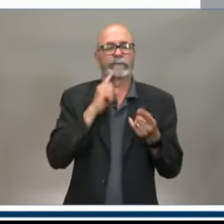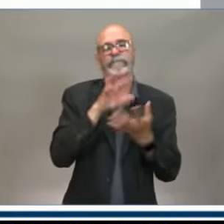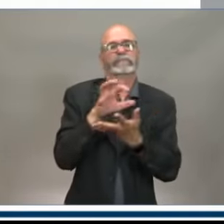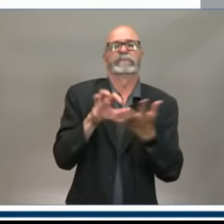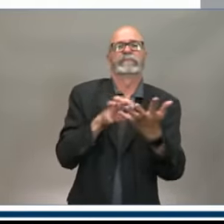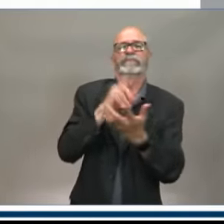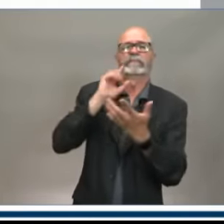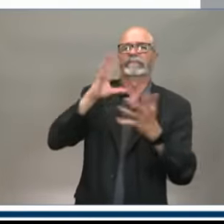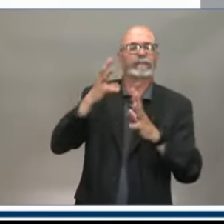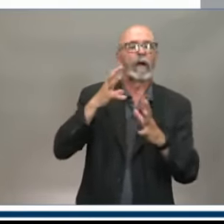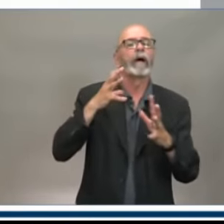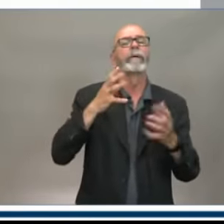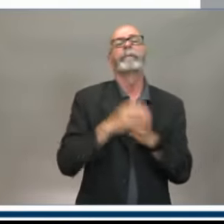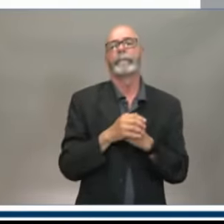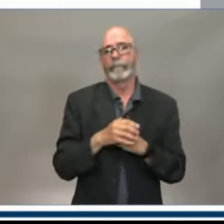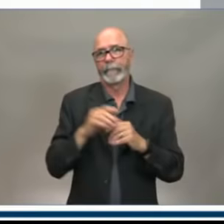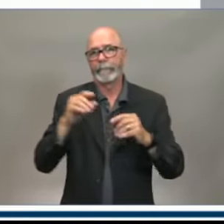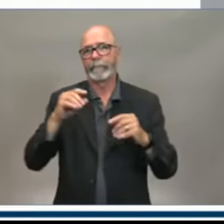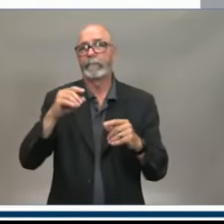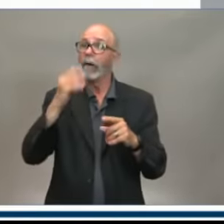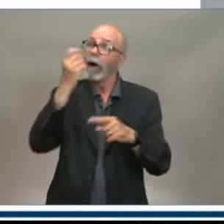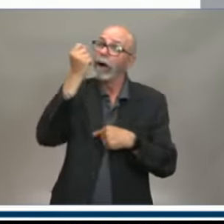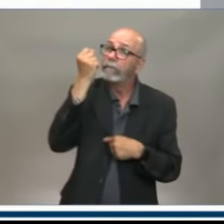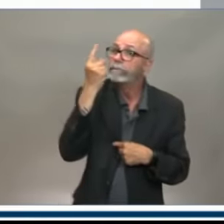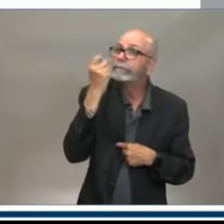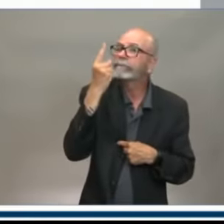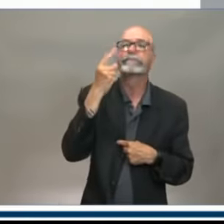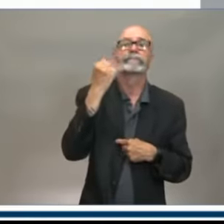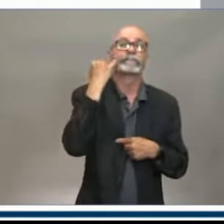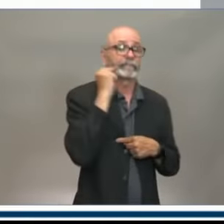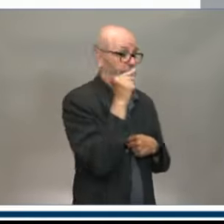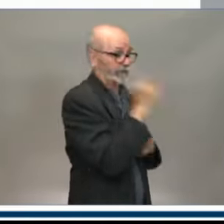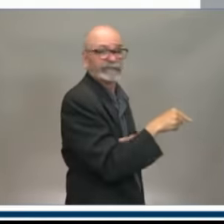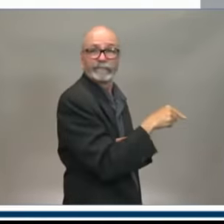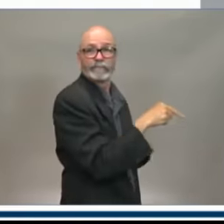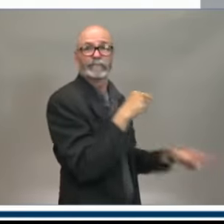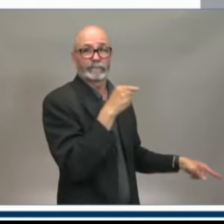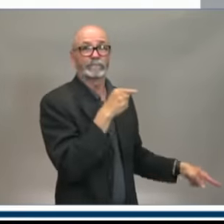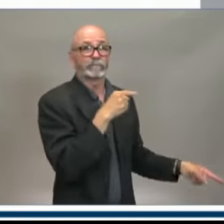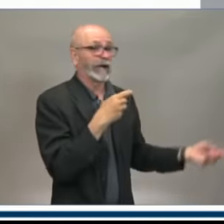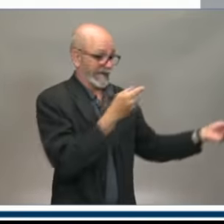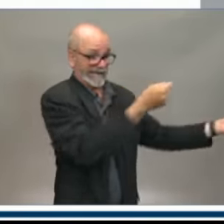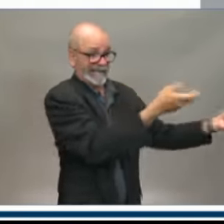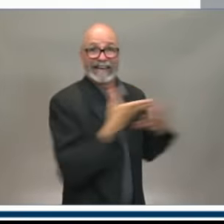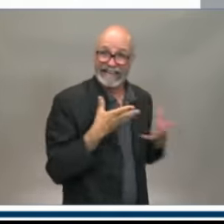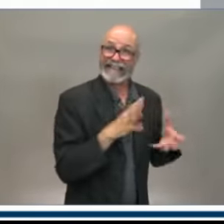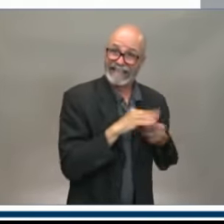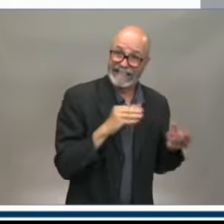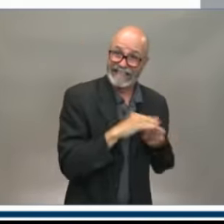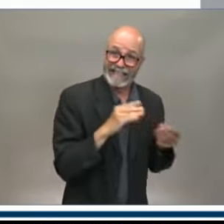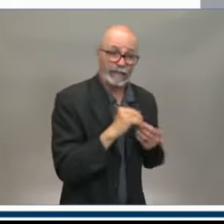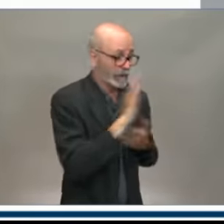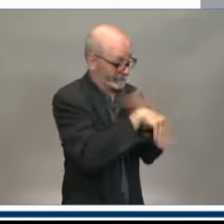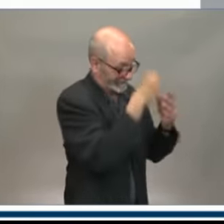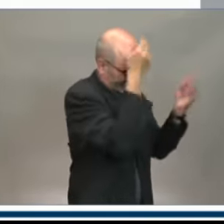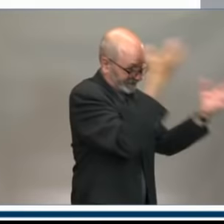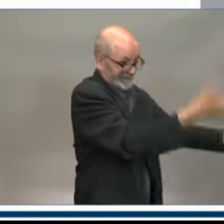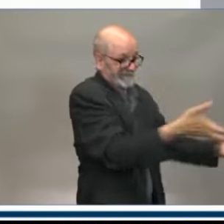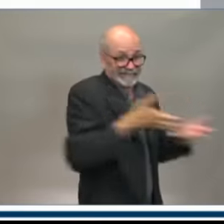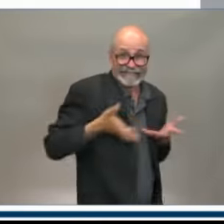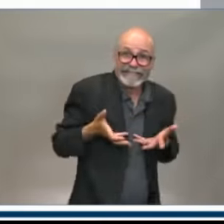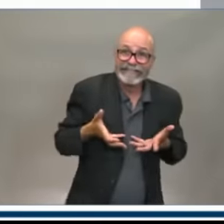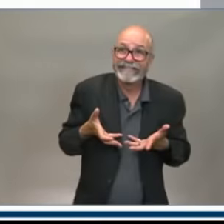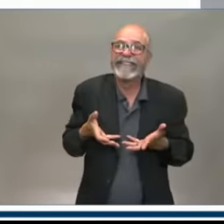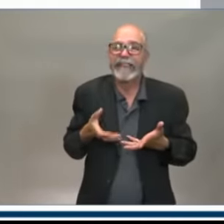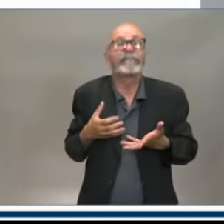all that. We still have, because we have a long-term care information that's collected, and then public health collects information on the other